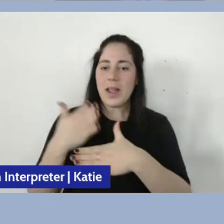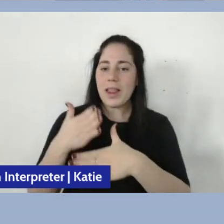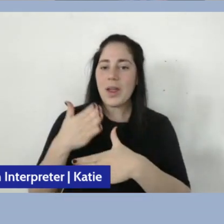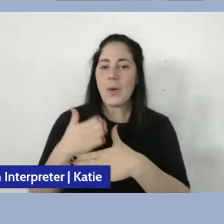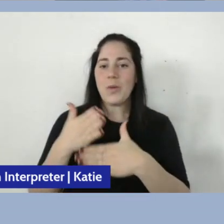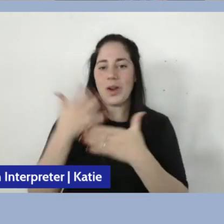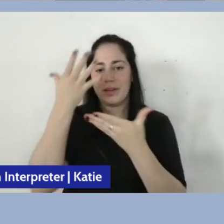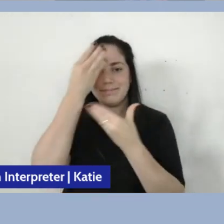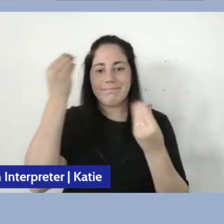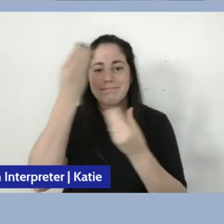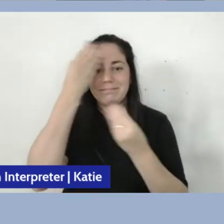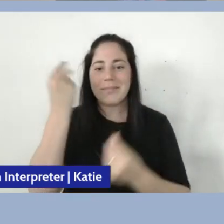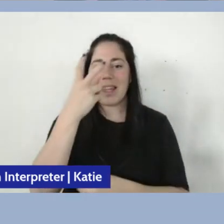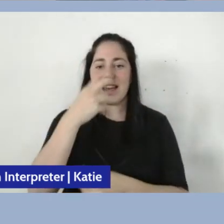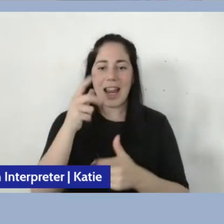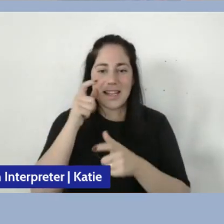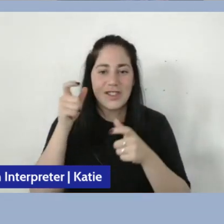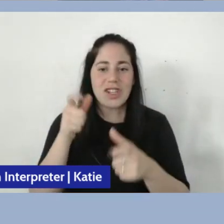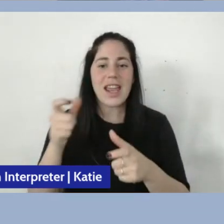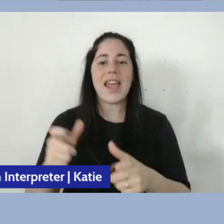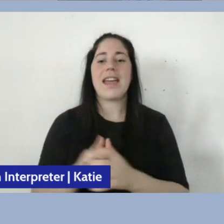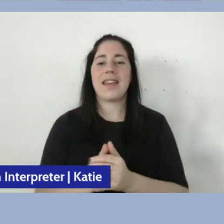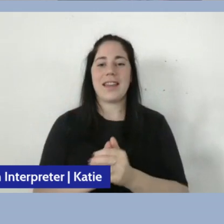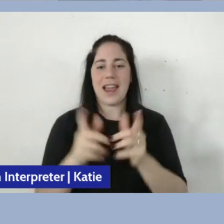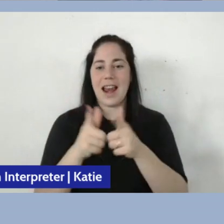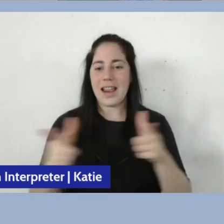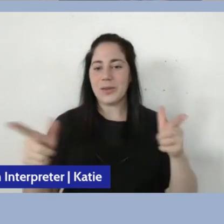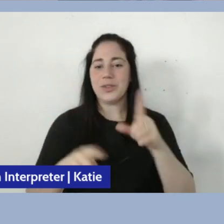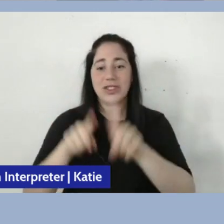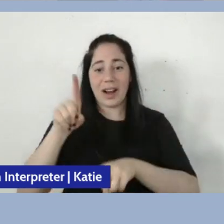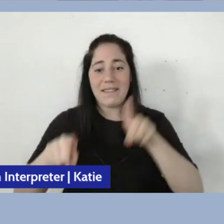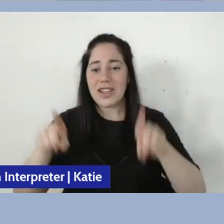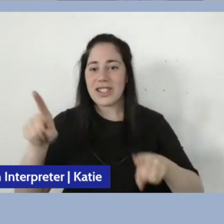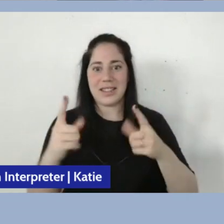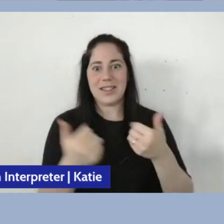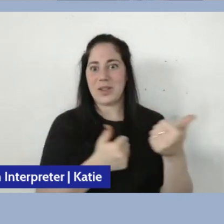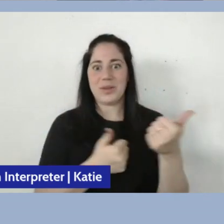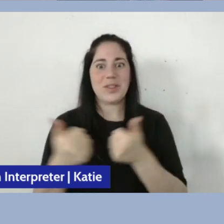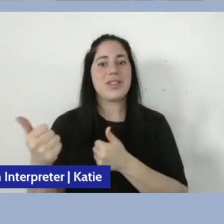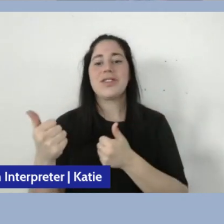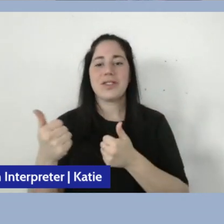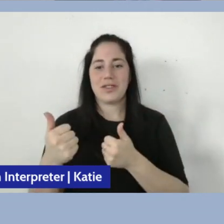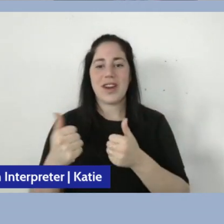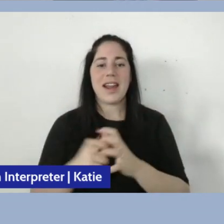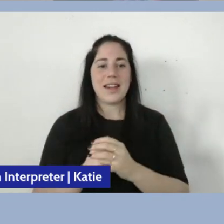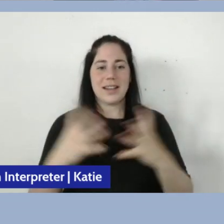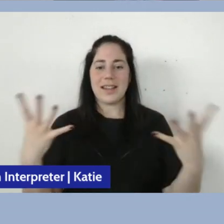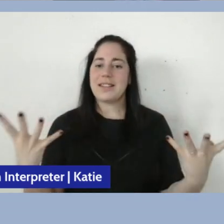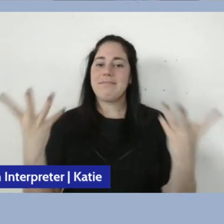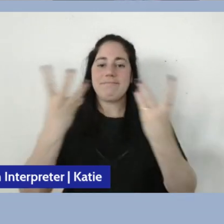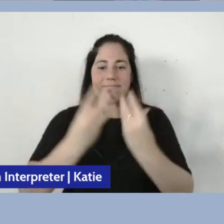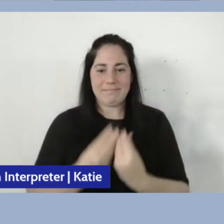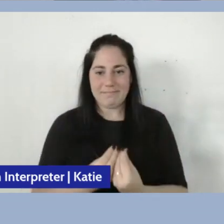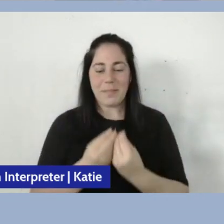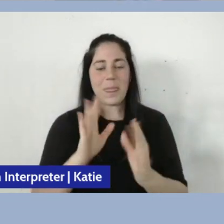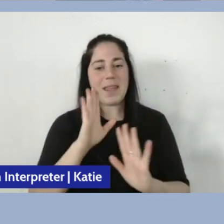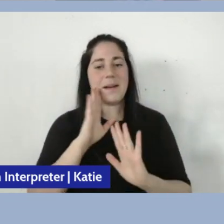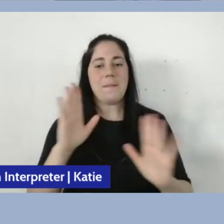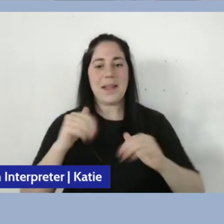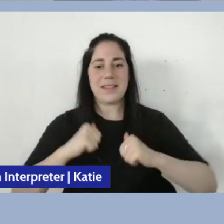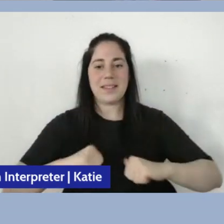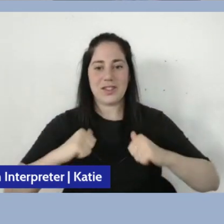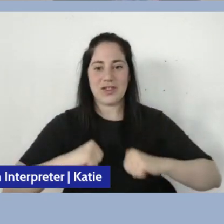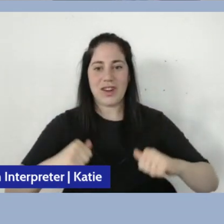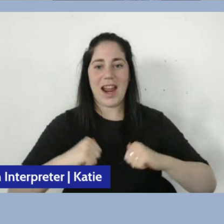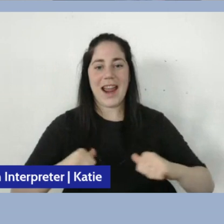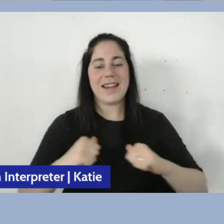a fabulous project from our perspective. To see both of those issues brought together in such a wonderful training suite is really